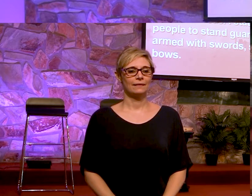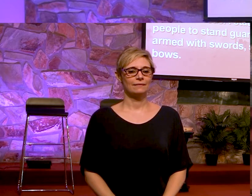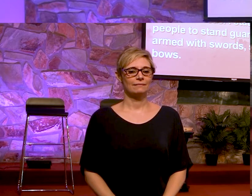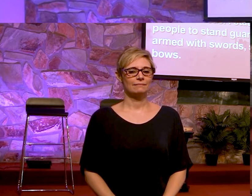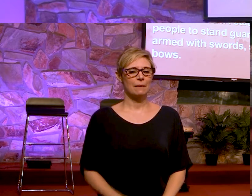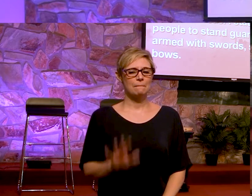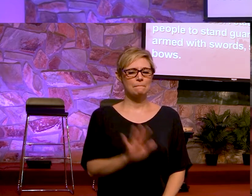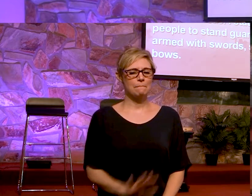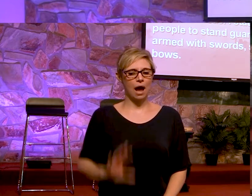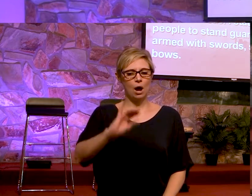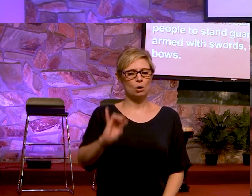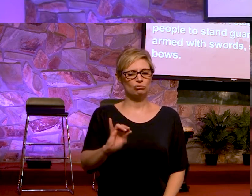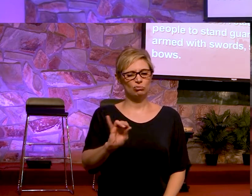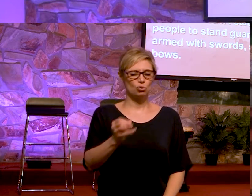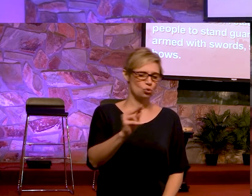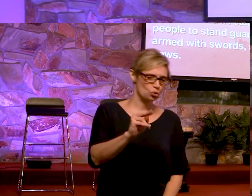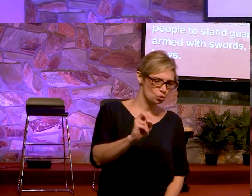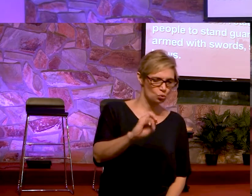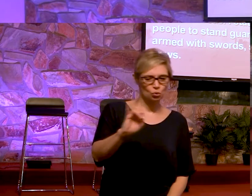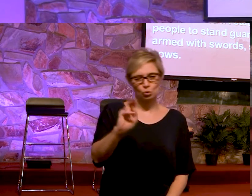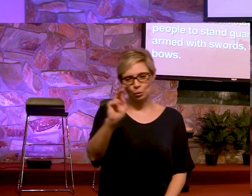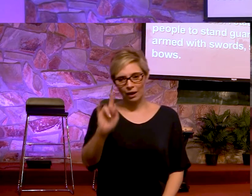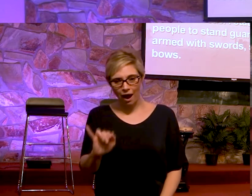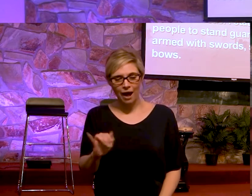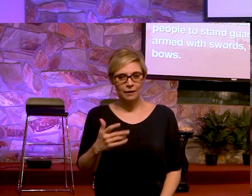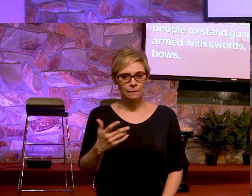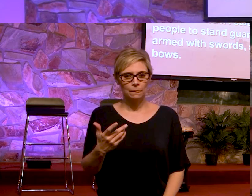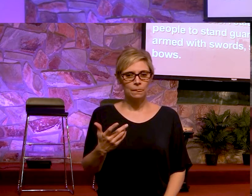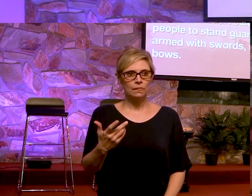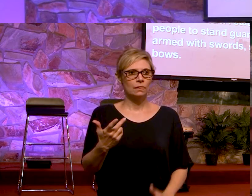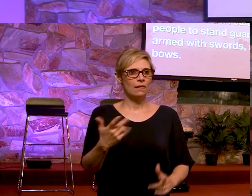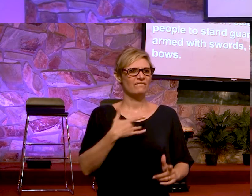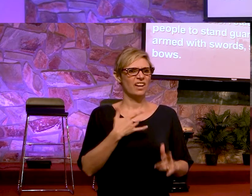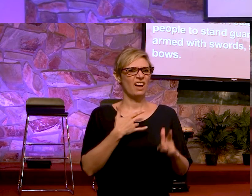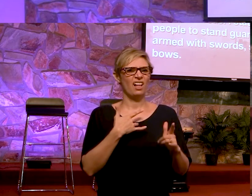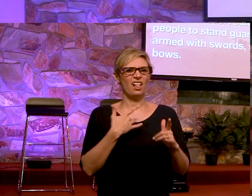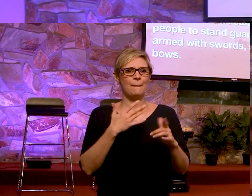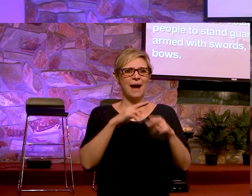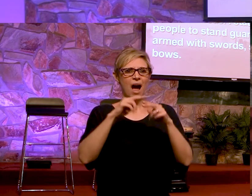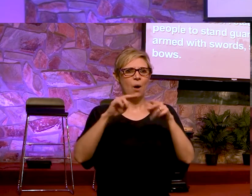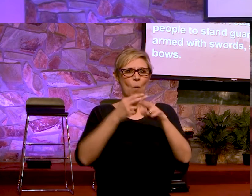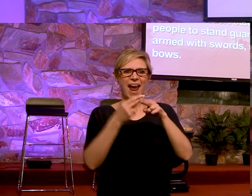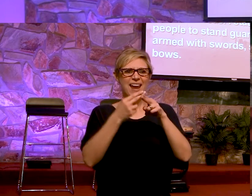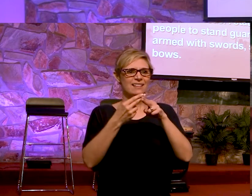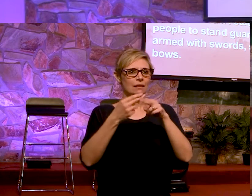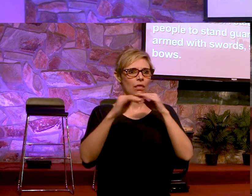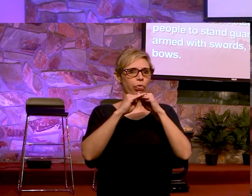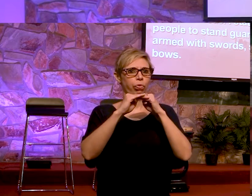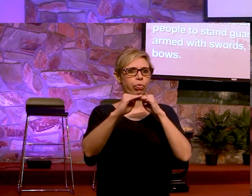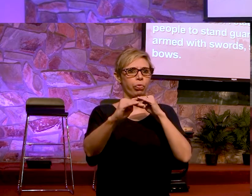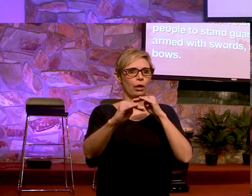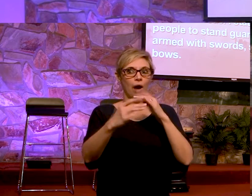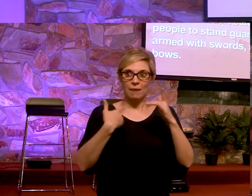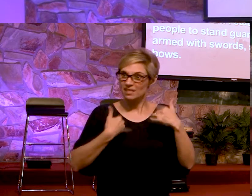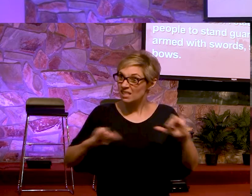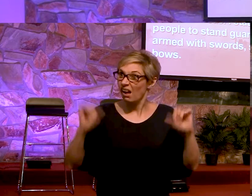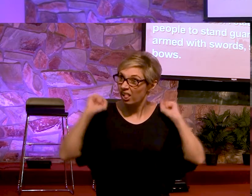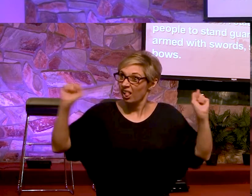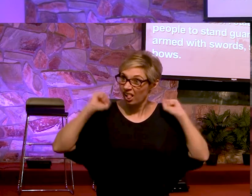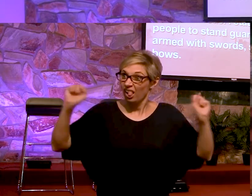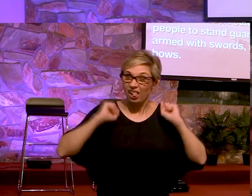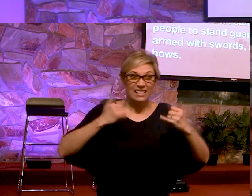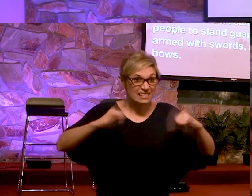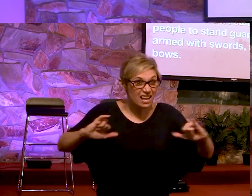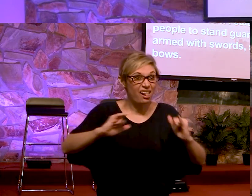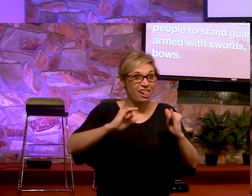about June, July. I started to get at a plateau where I was still working hard and still doing